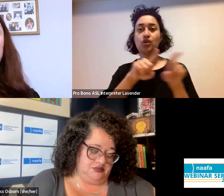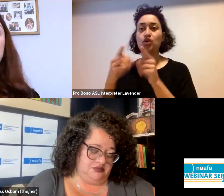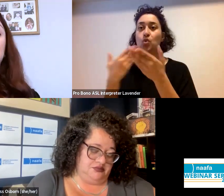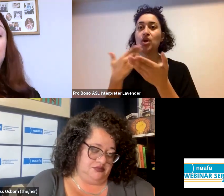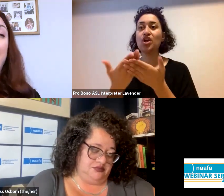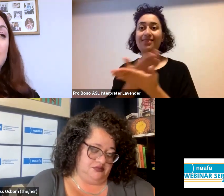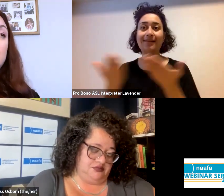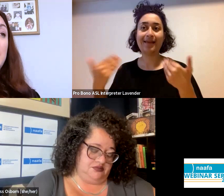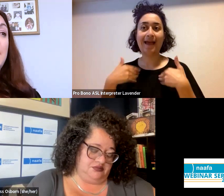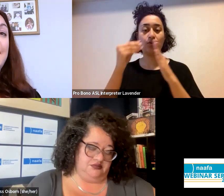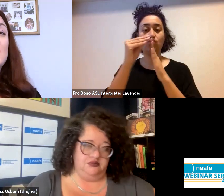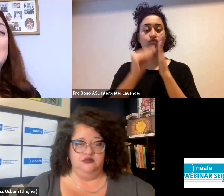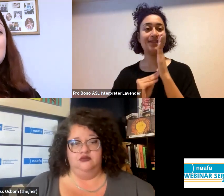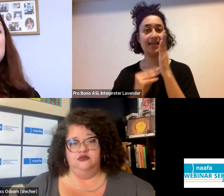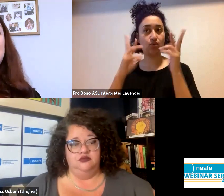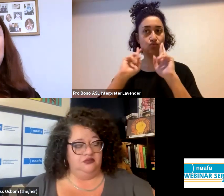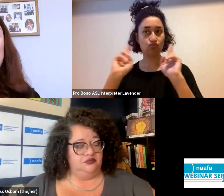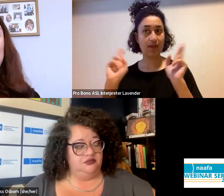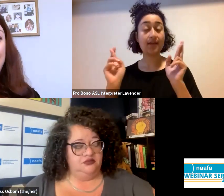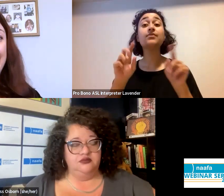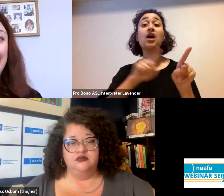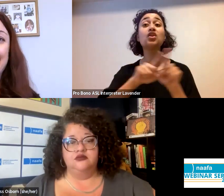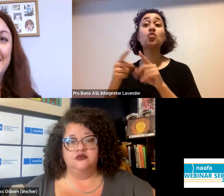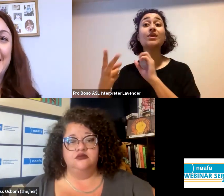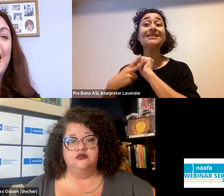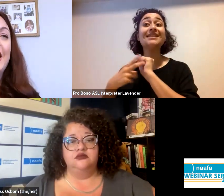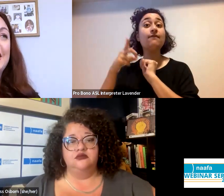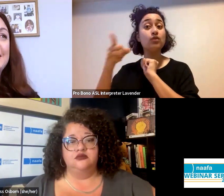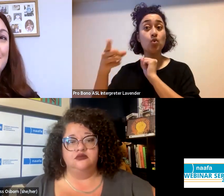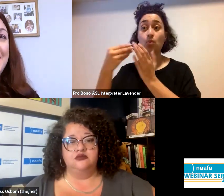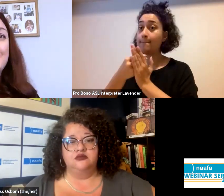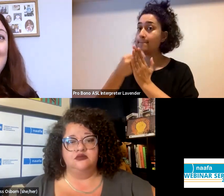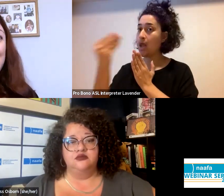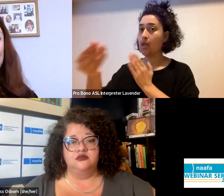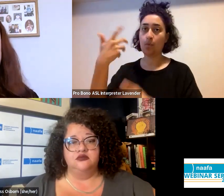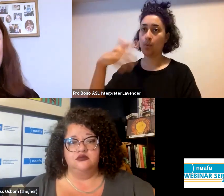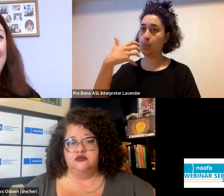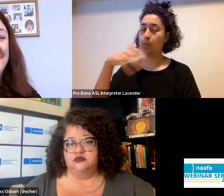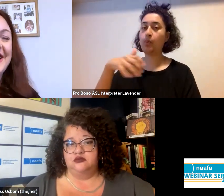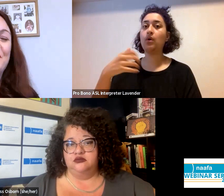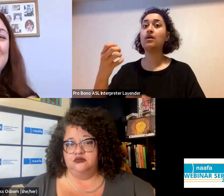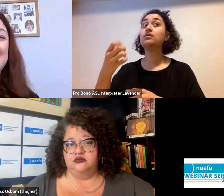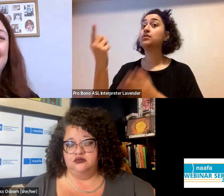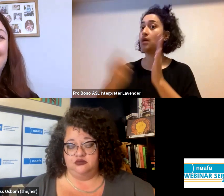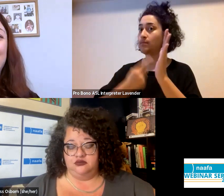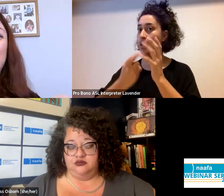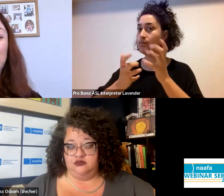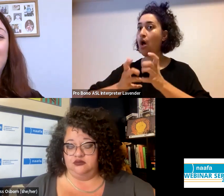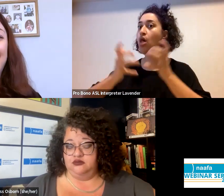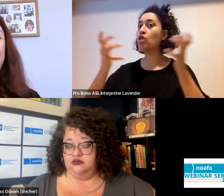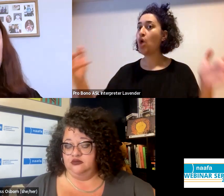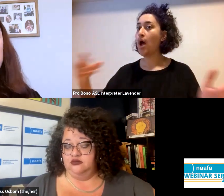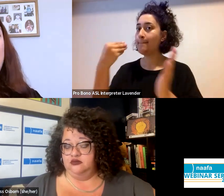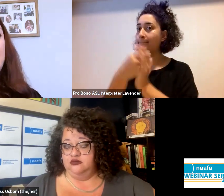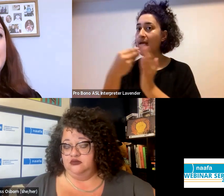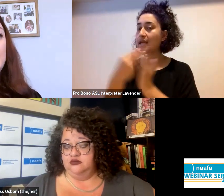written down and prearranged. It also will save you money. Sometimes a lot of money. Like for instance, here where